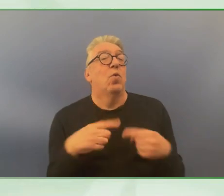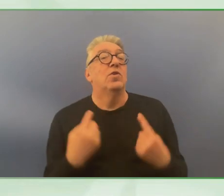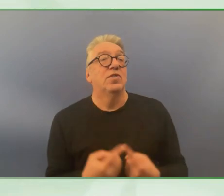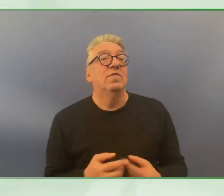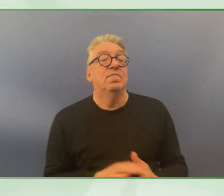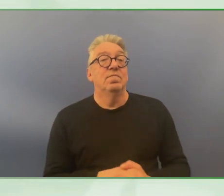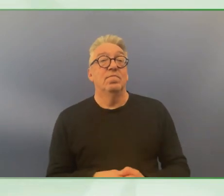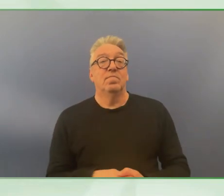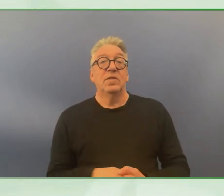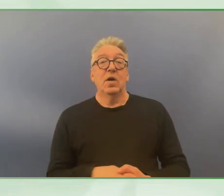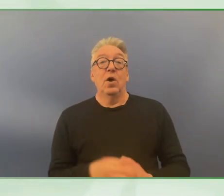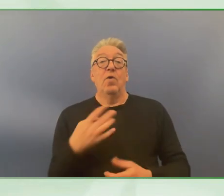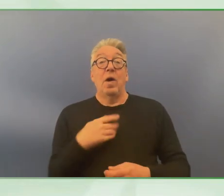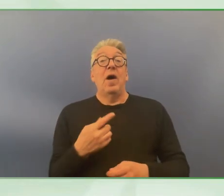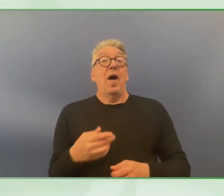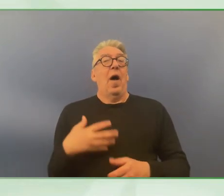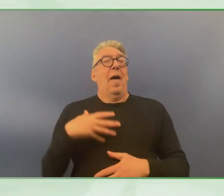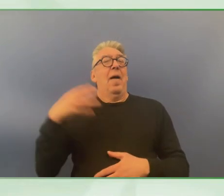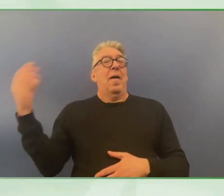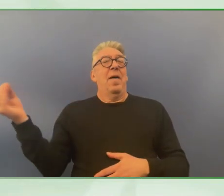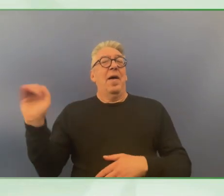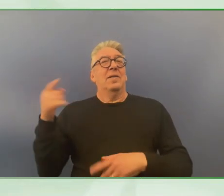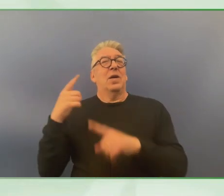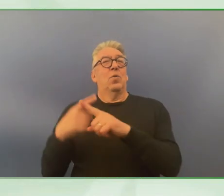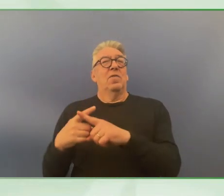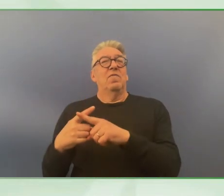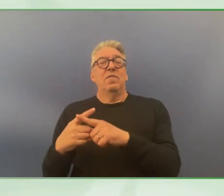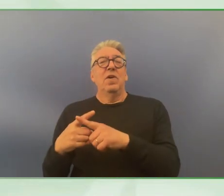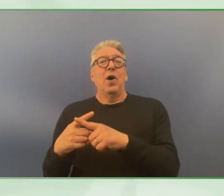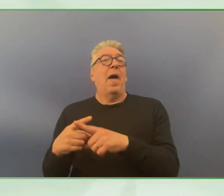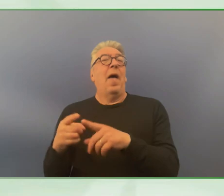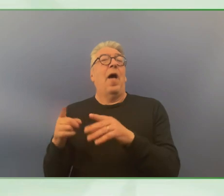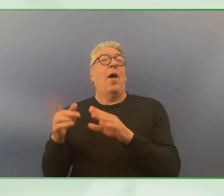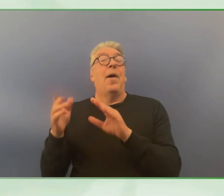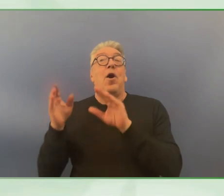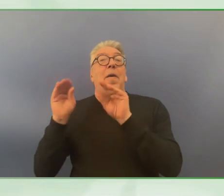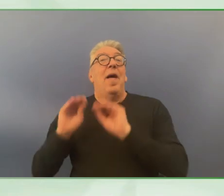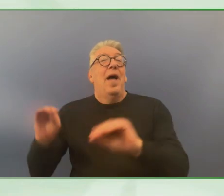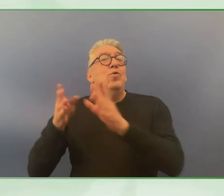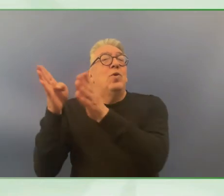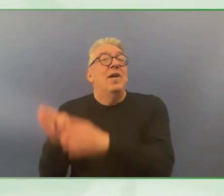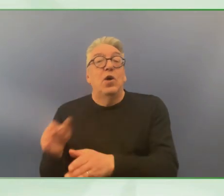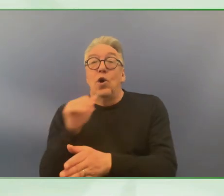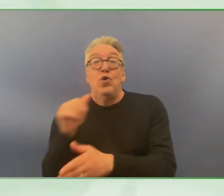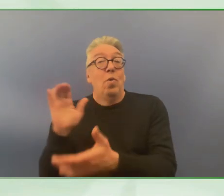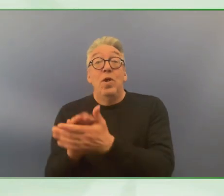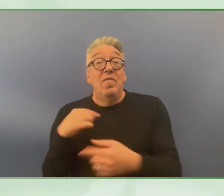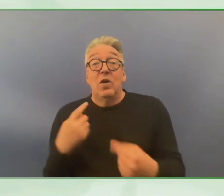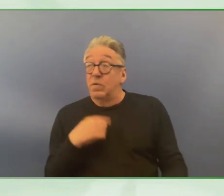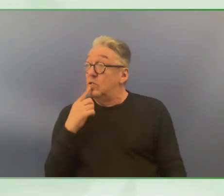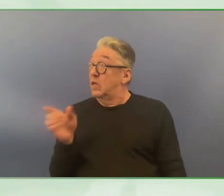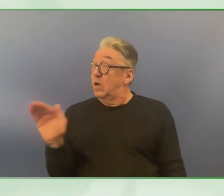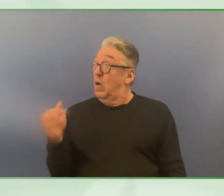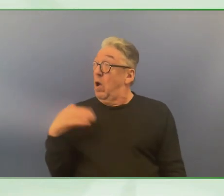education provider that didn't believe us when we said that we wanted all of our venues for